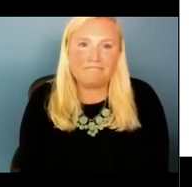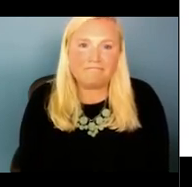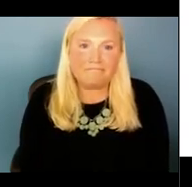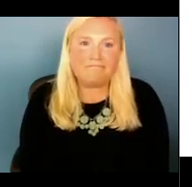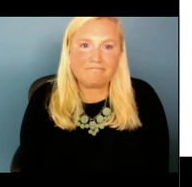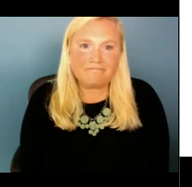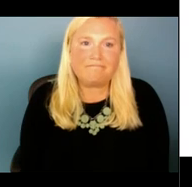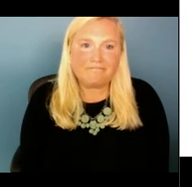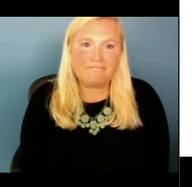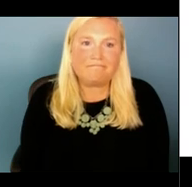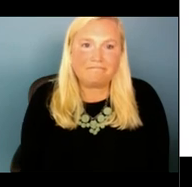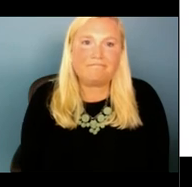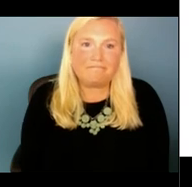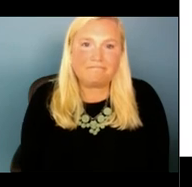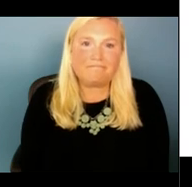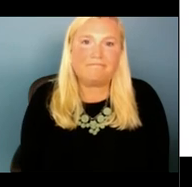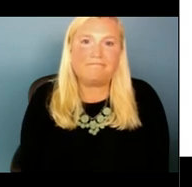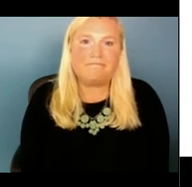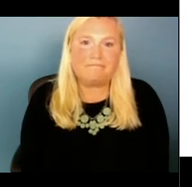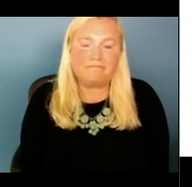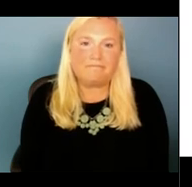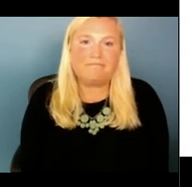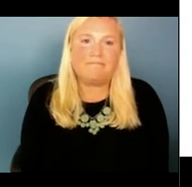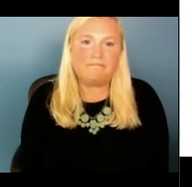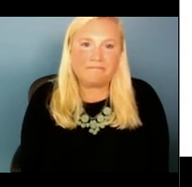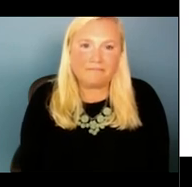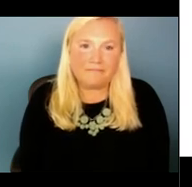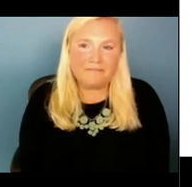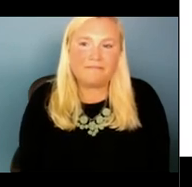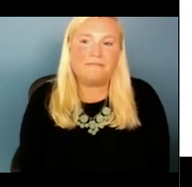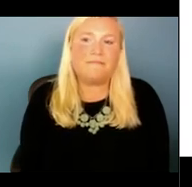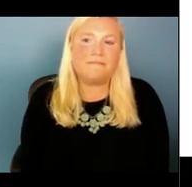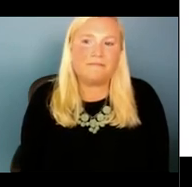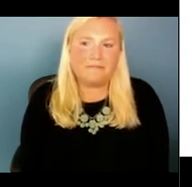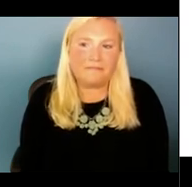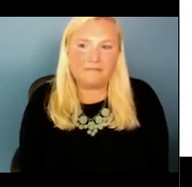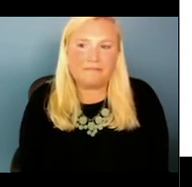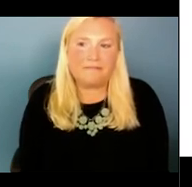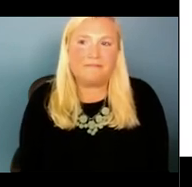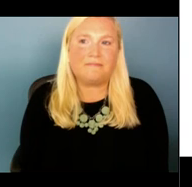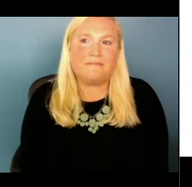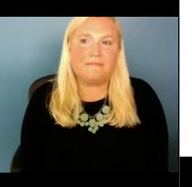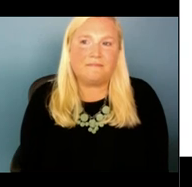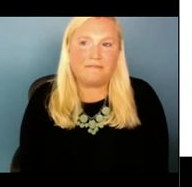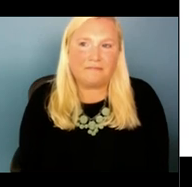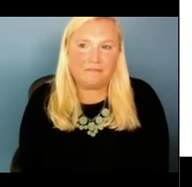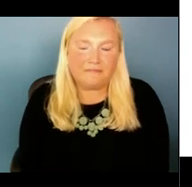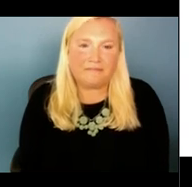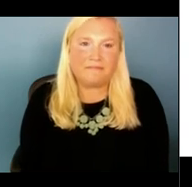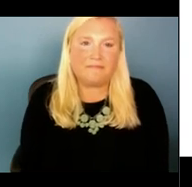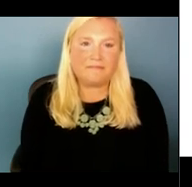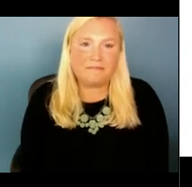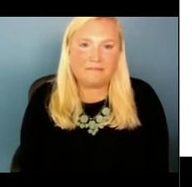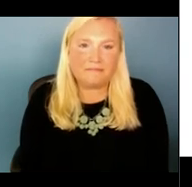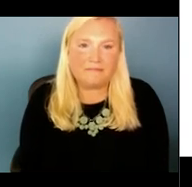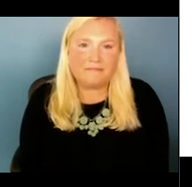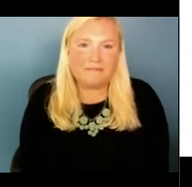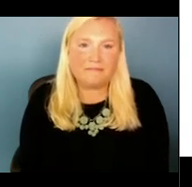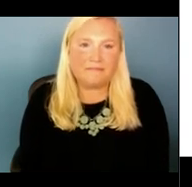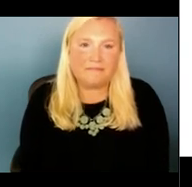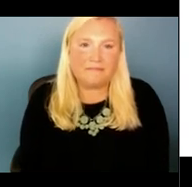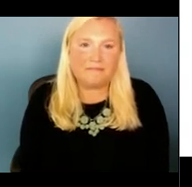to stuttering, but rather we'd look at multiple factors that interact with one another. One of those factors